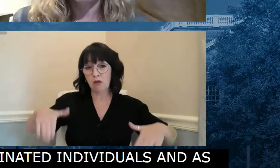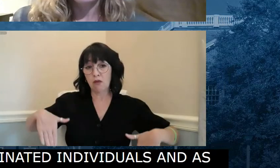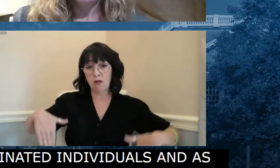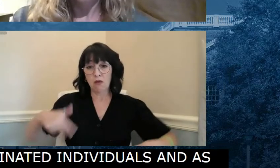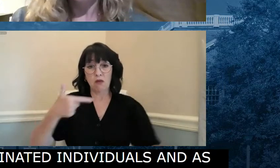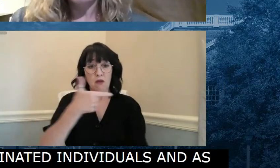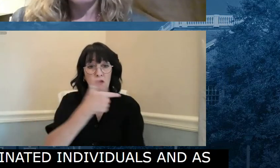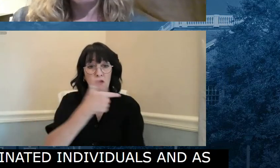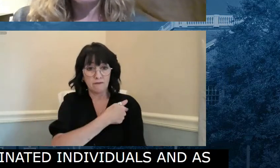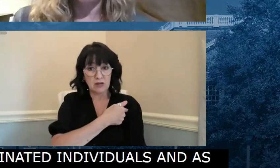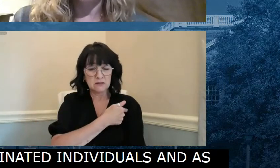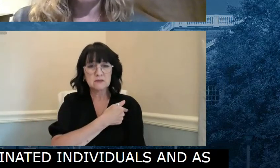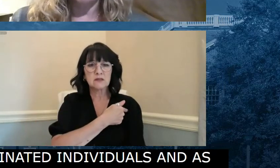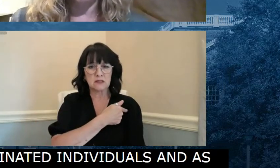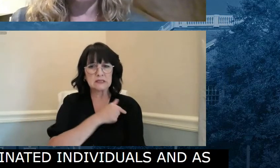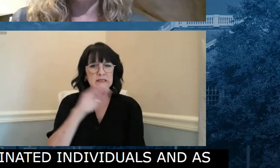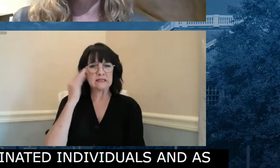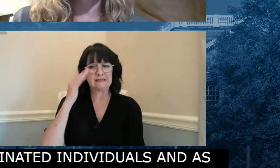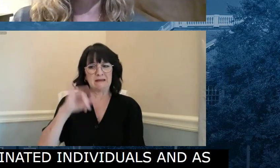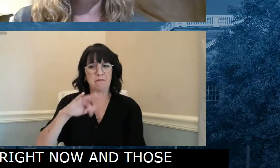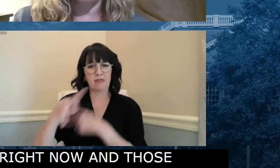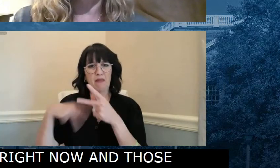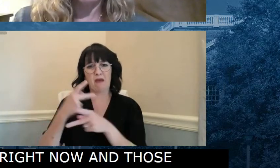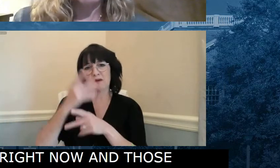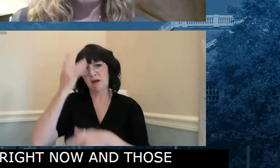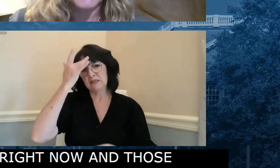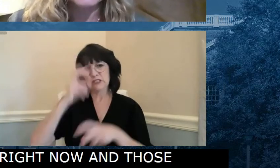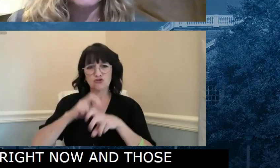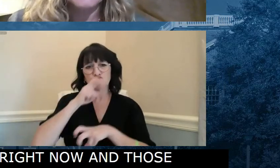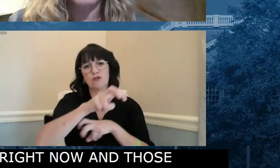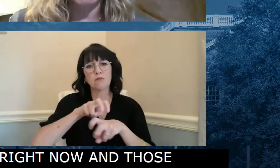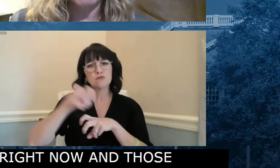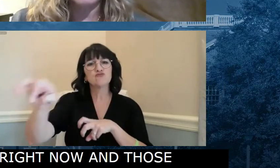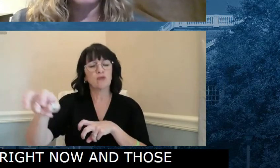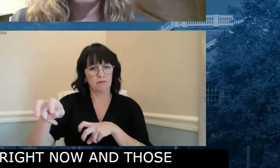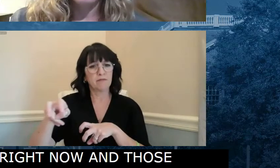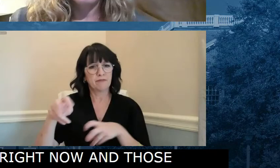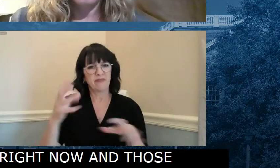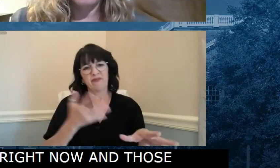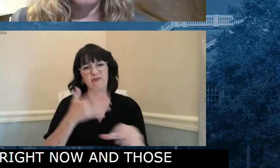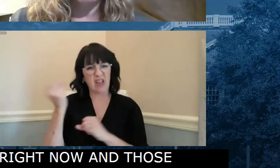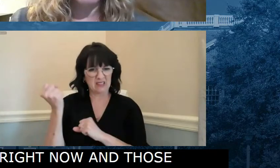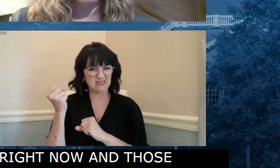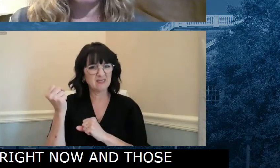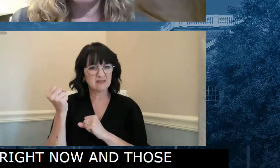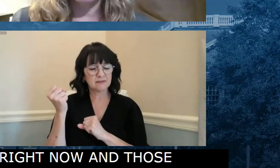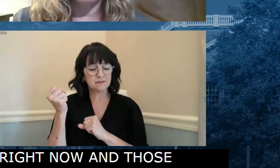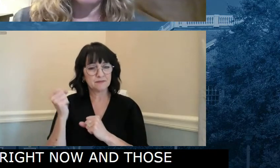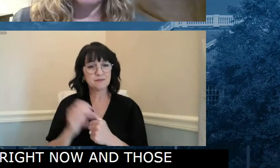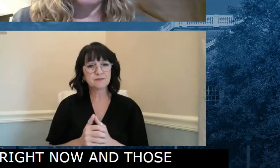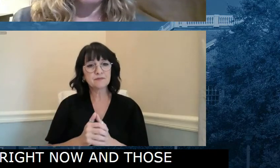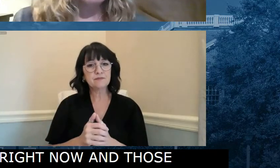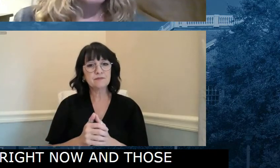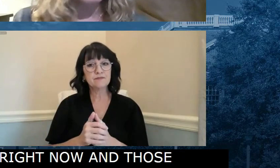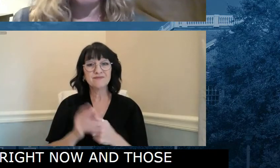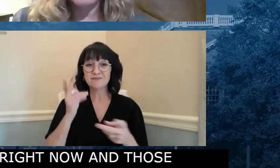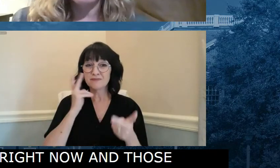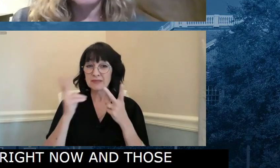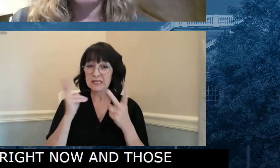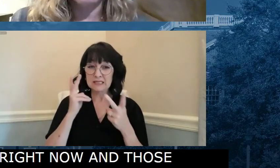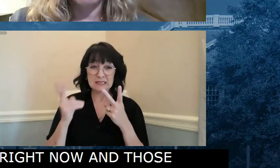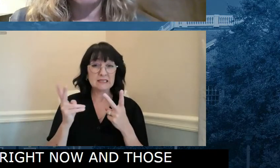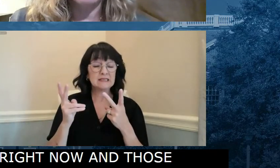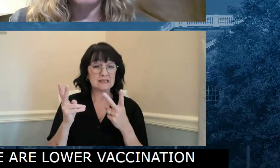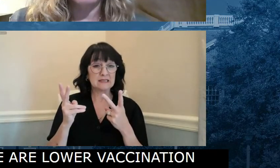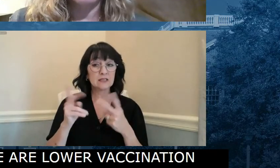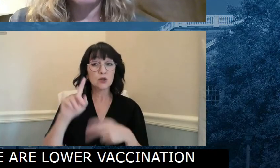pockets or those areas where there are lower vaccination rates, we're seeing lots of